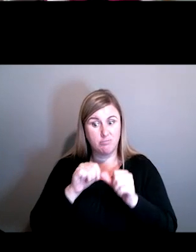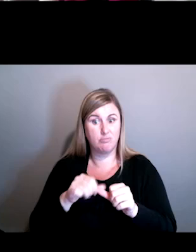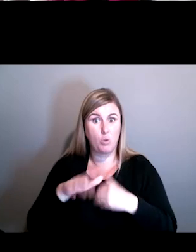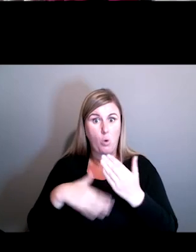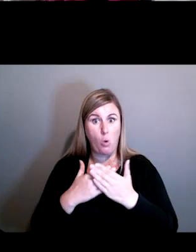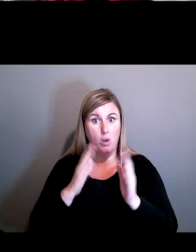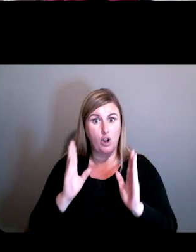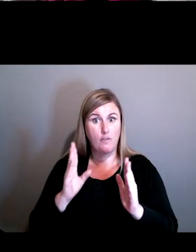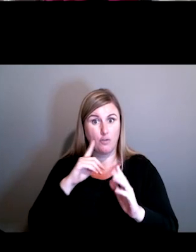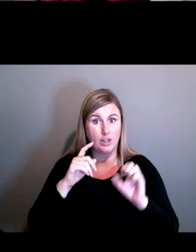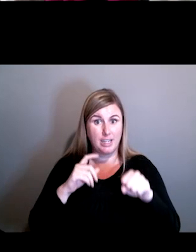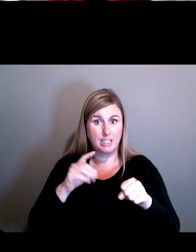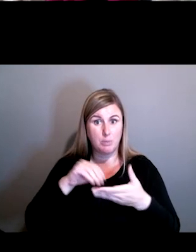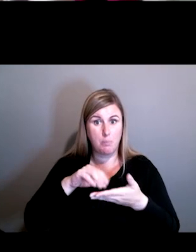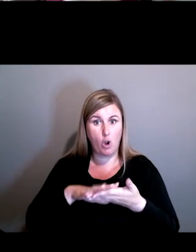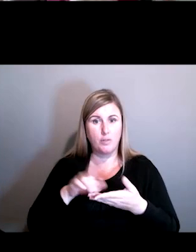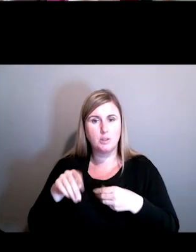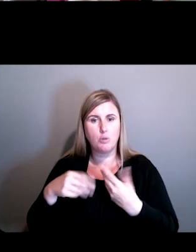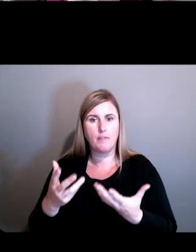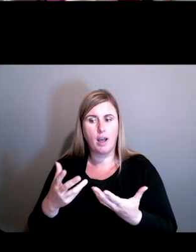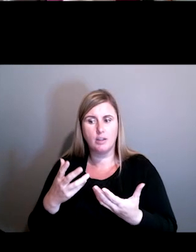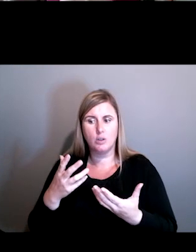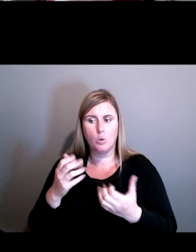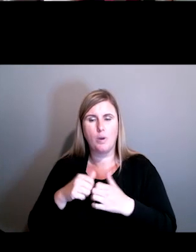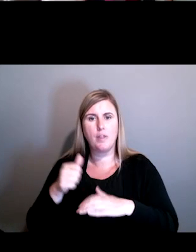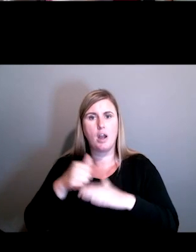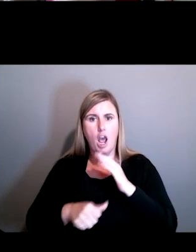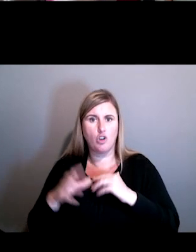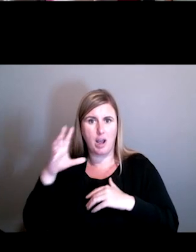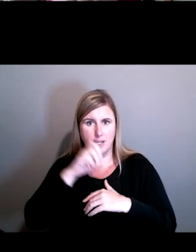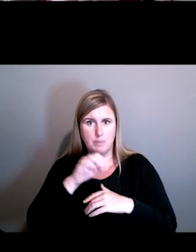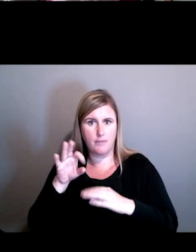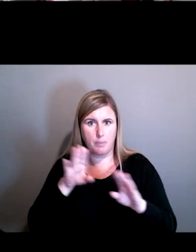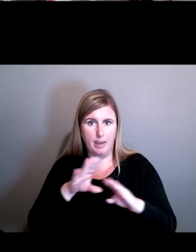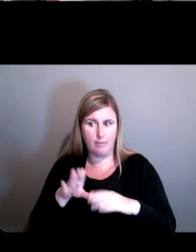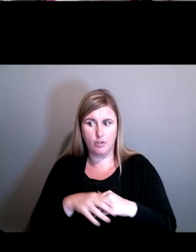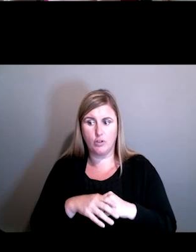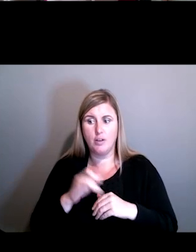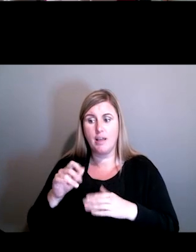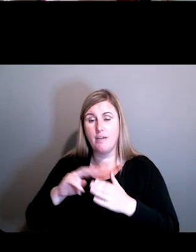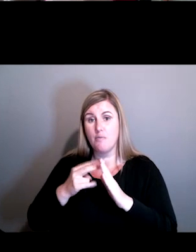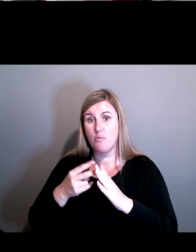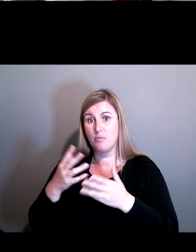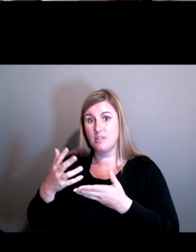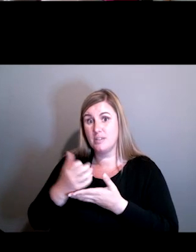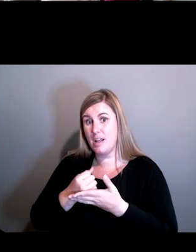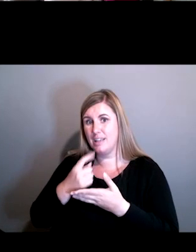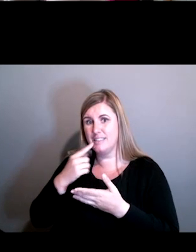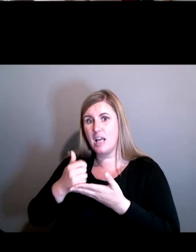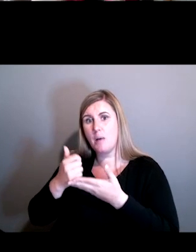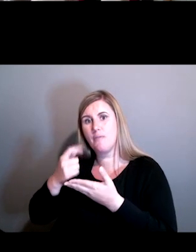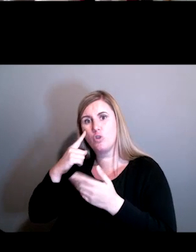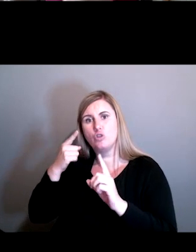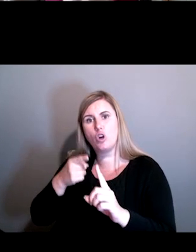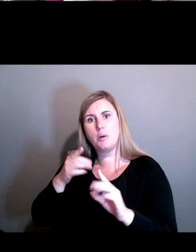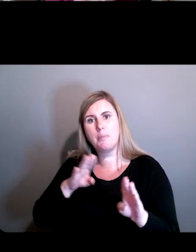marked, this provides with an underestimate of the behavior. This form of data collection is extremely helpful for targeting behaviors that you need